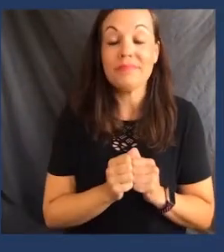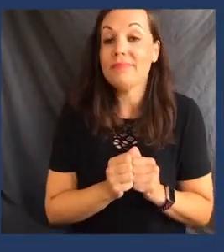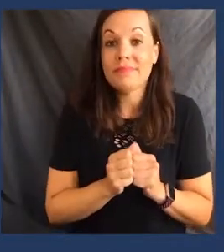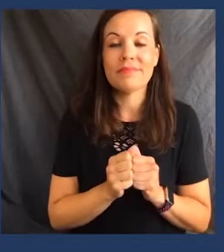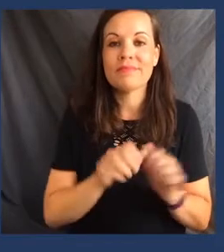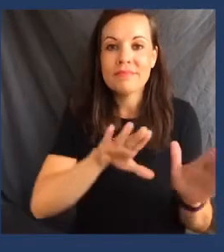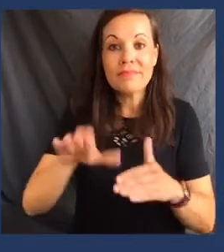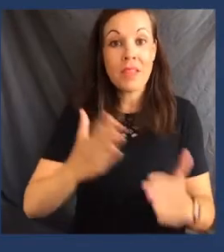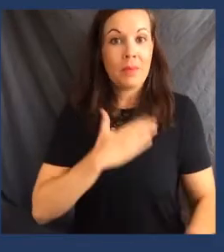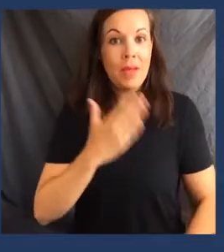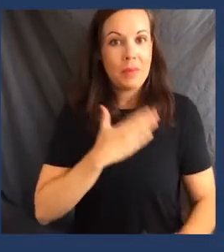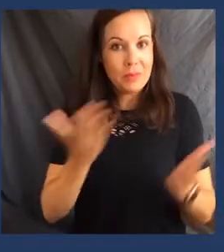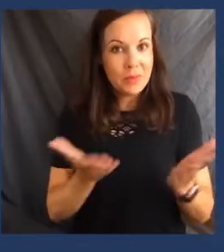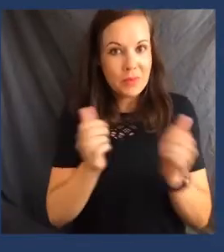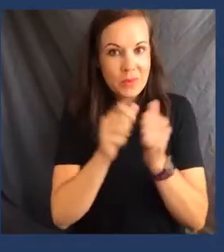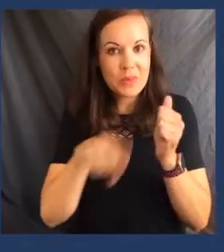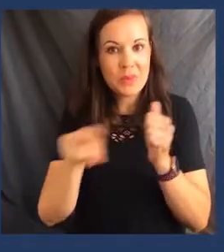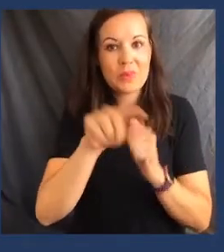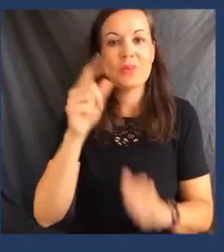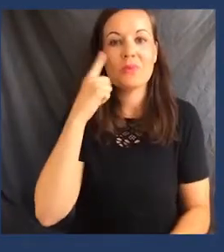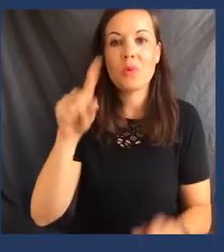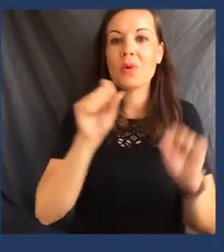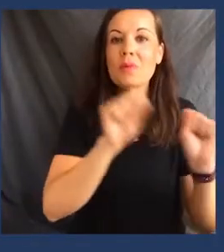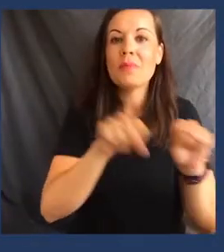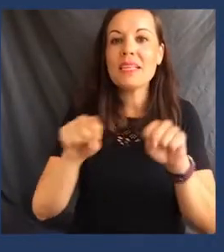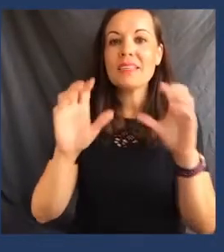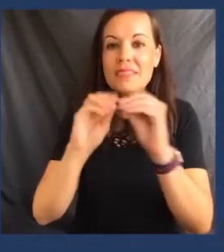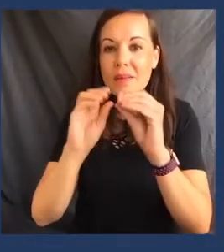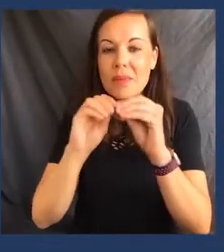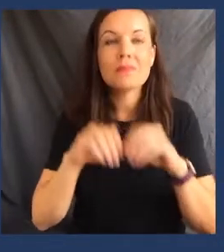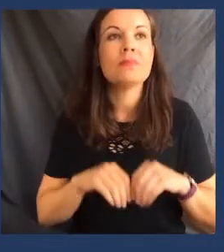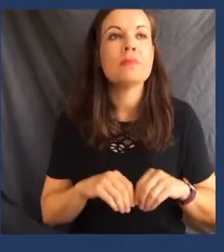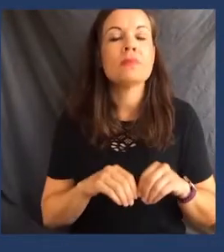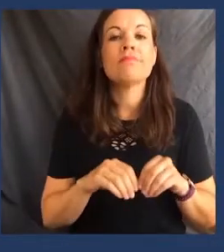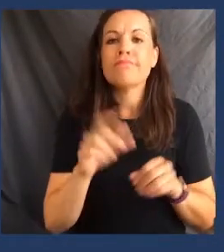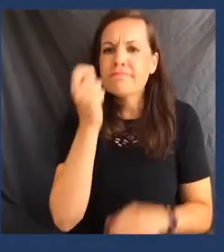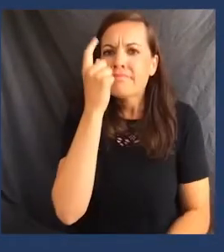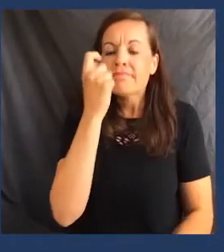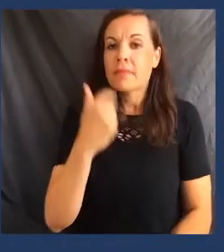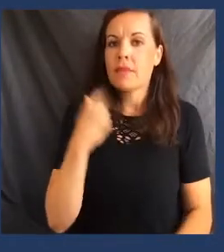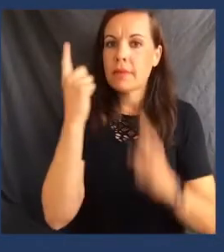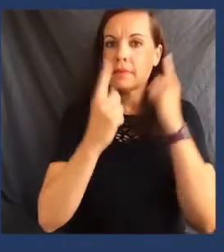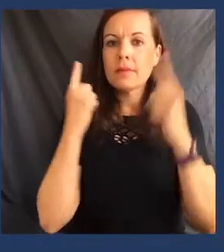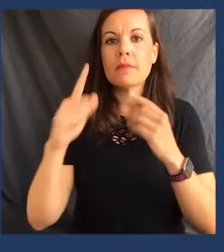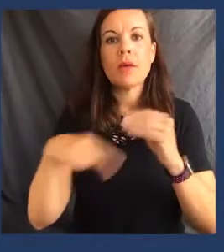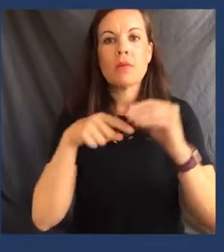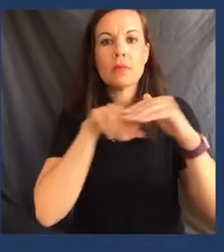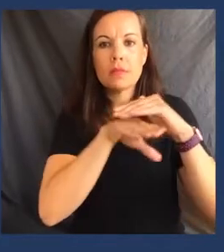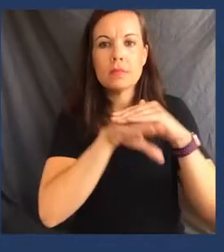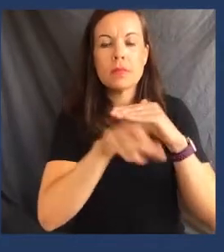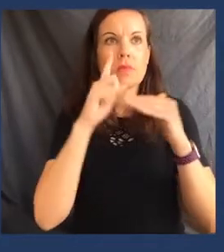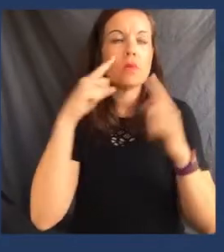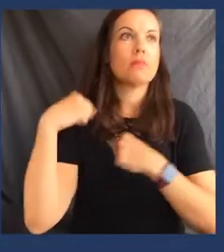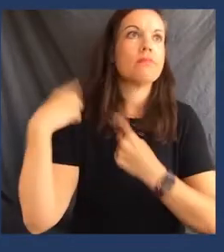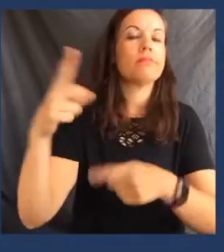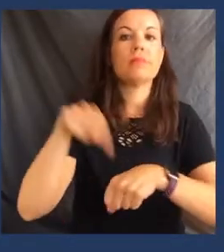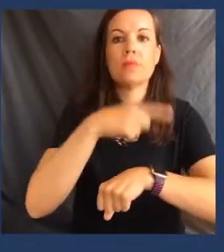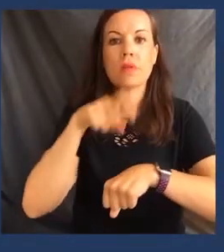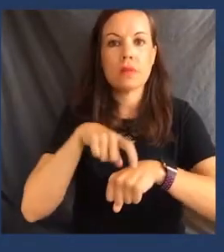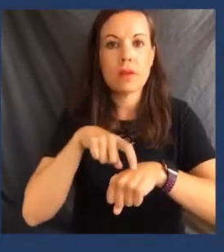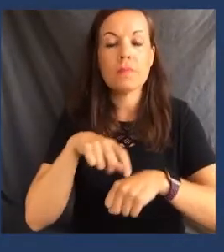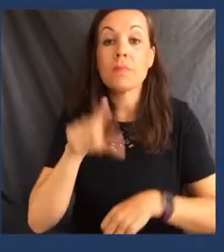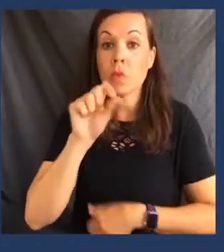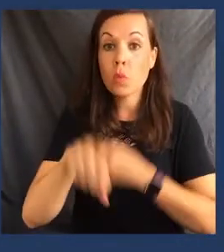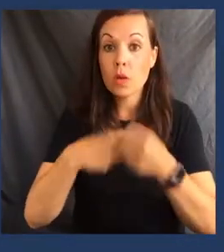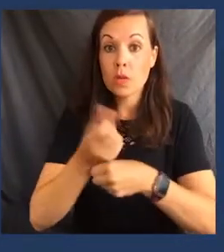Abilities Summit. I have been thinking about accessibility for a very, very, very long time. 20 years ago, I did some